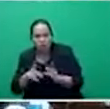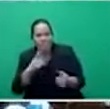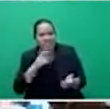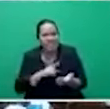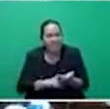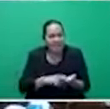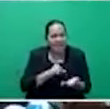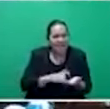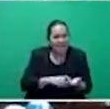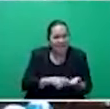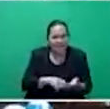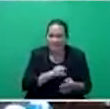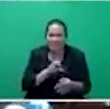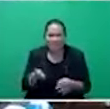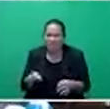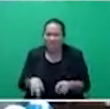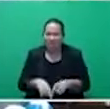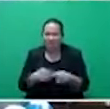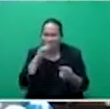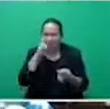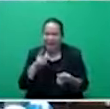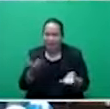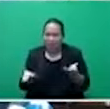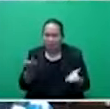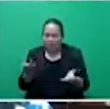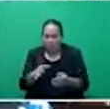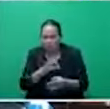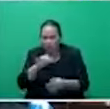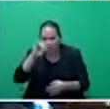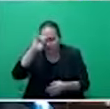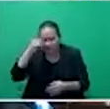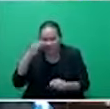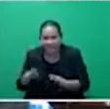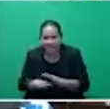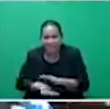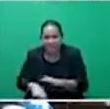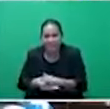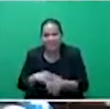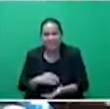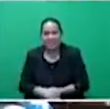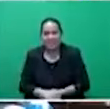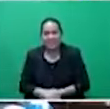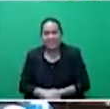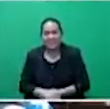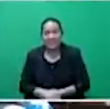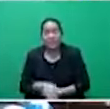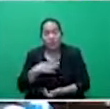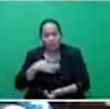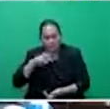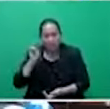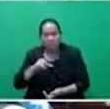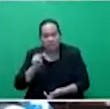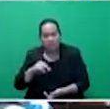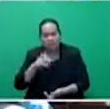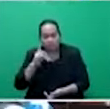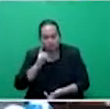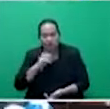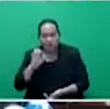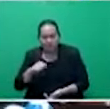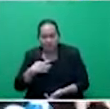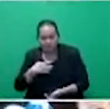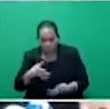It logically does not work. They don't even understand the basics. Mr. Speaker, sir, of course, we need to continue to fight more against